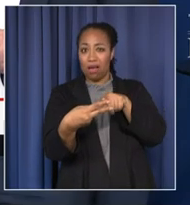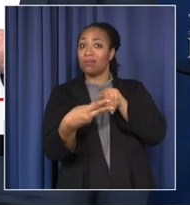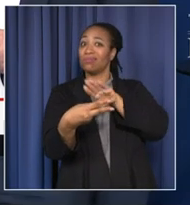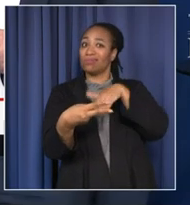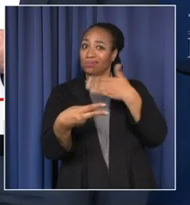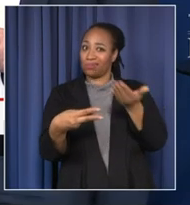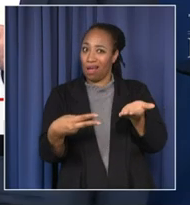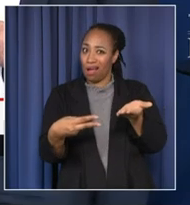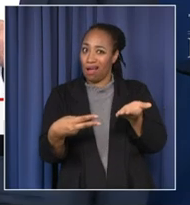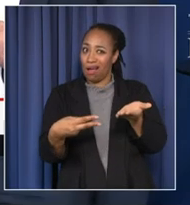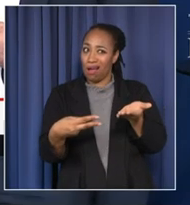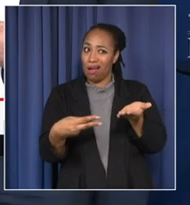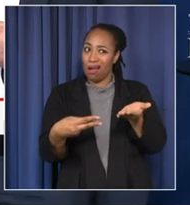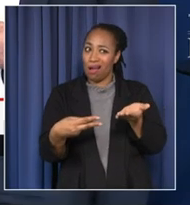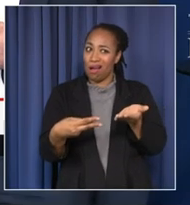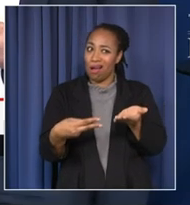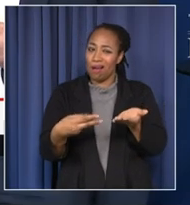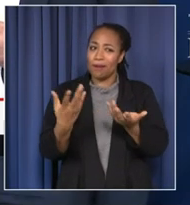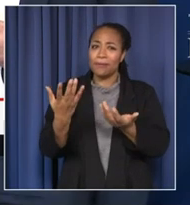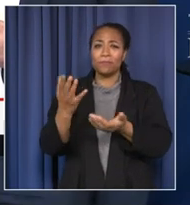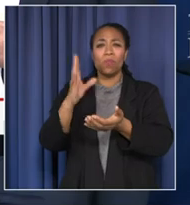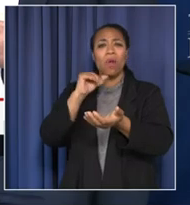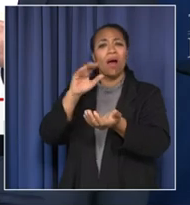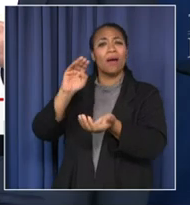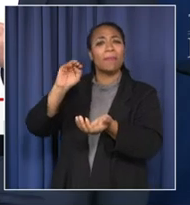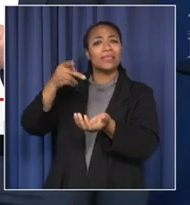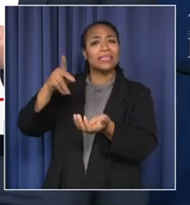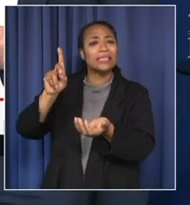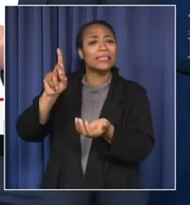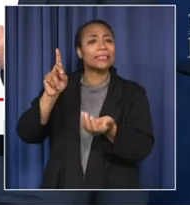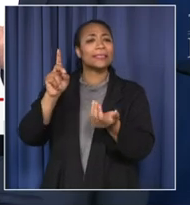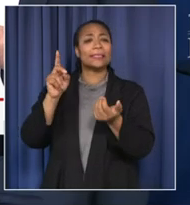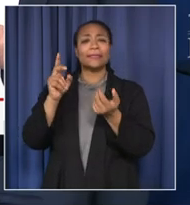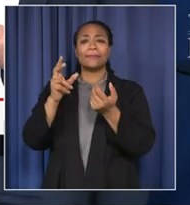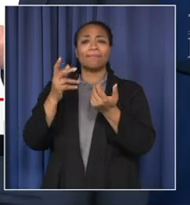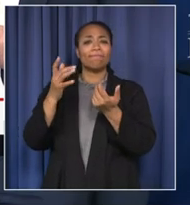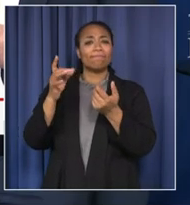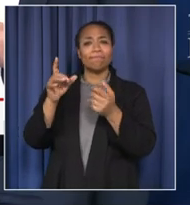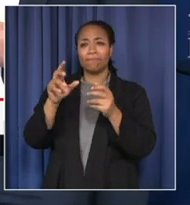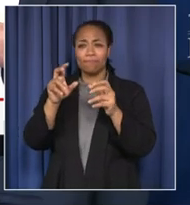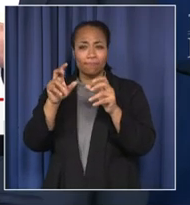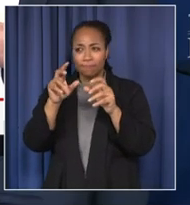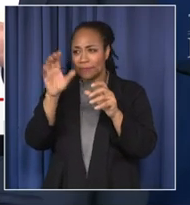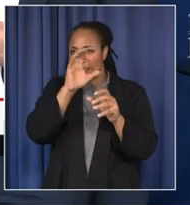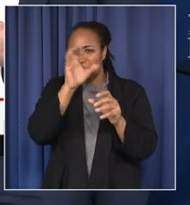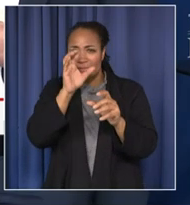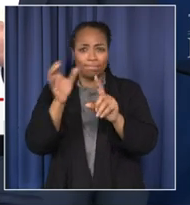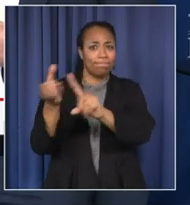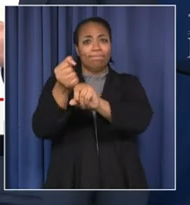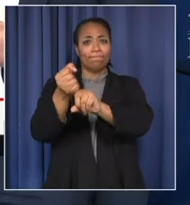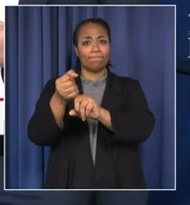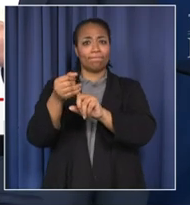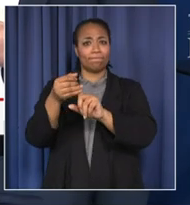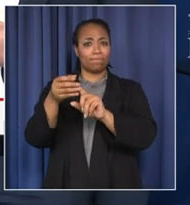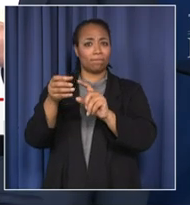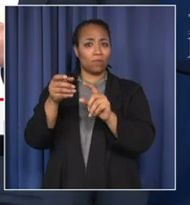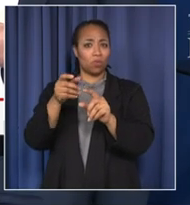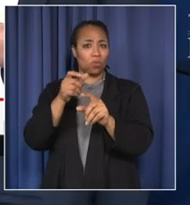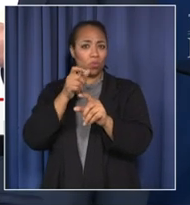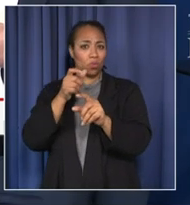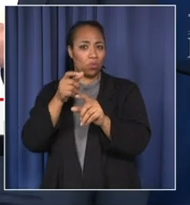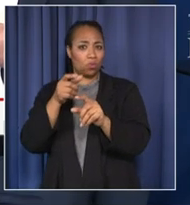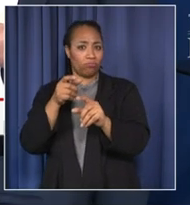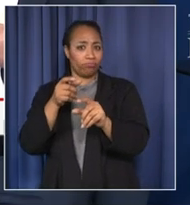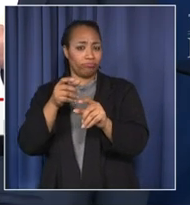community help to bring this killer to justice? I will. Let me look into that. I'll take that as a note to look